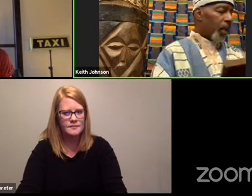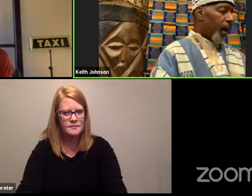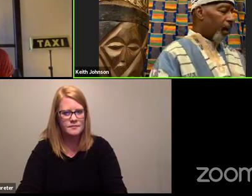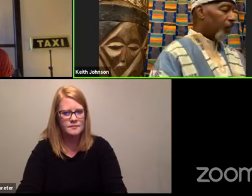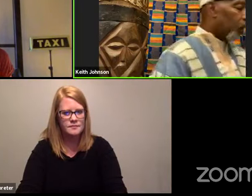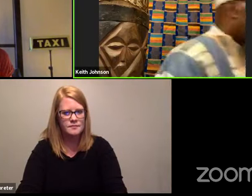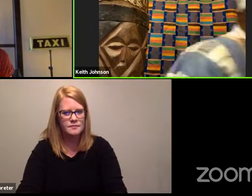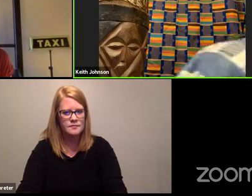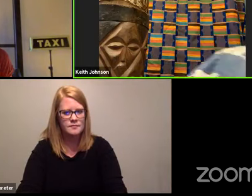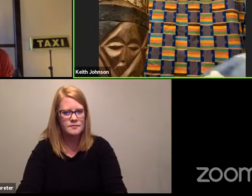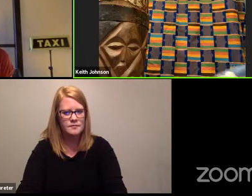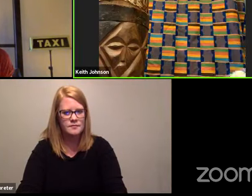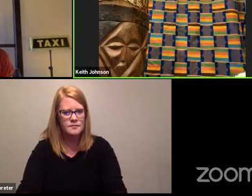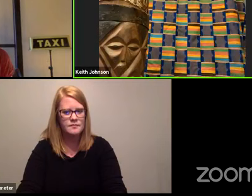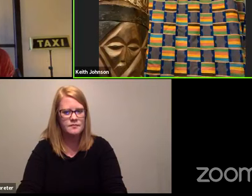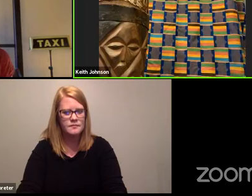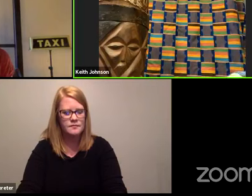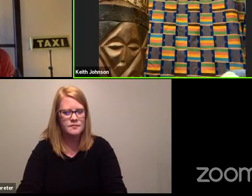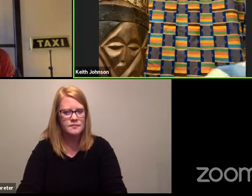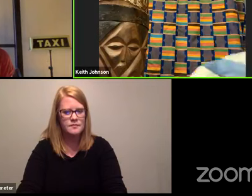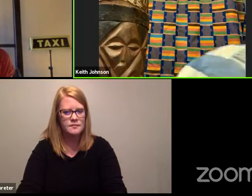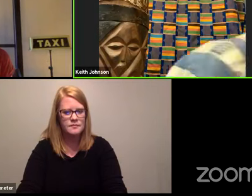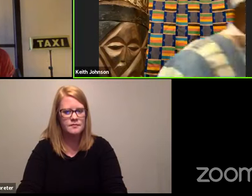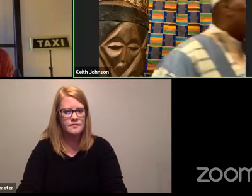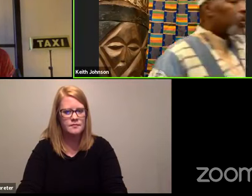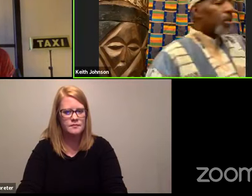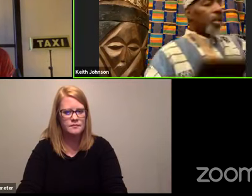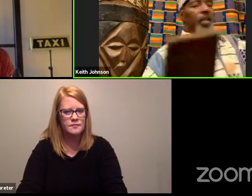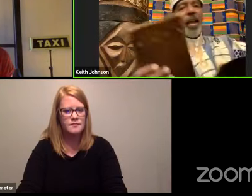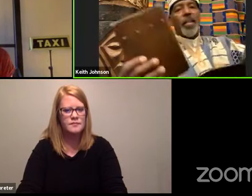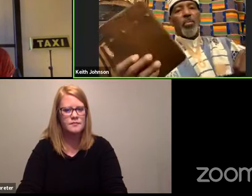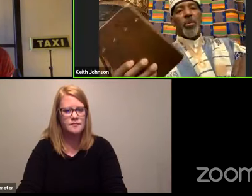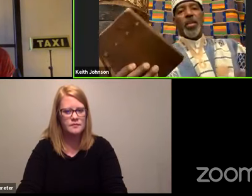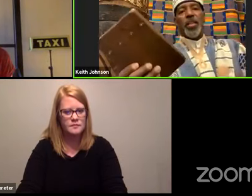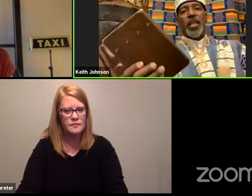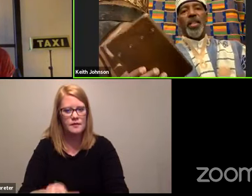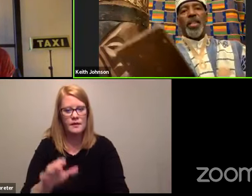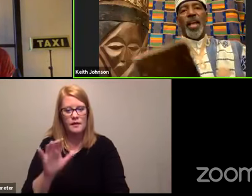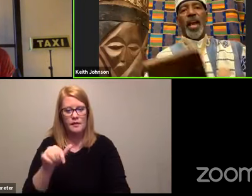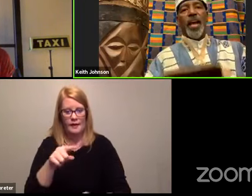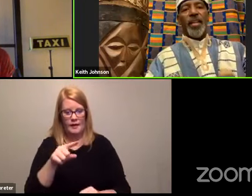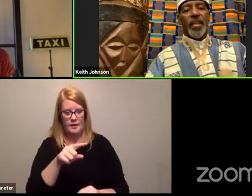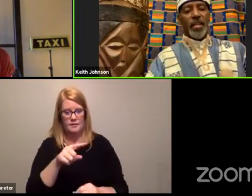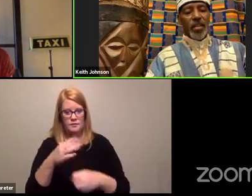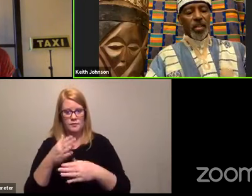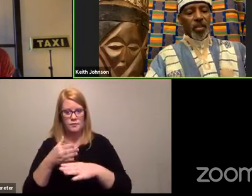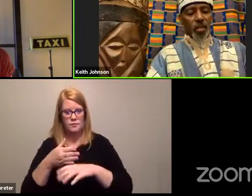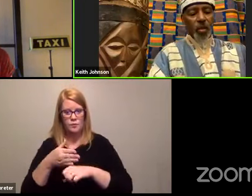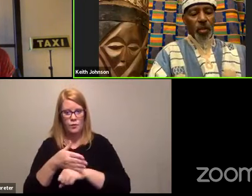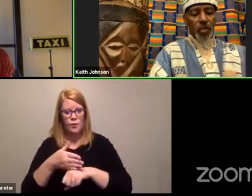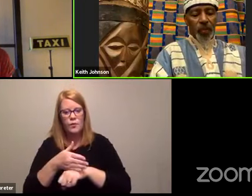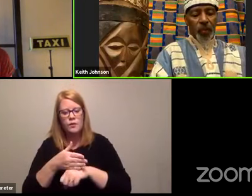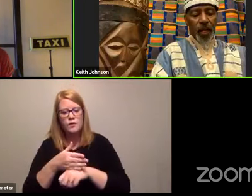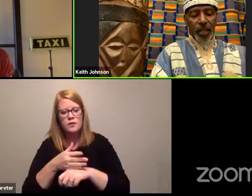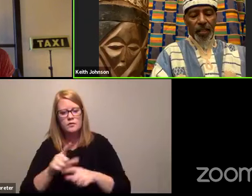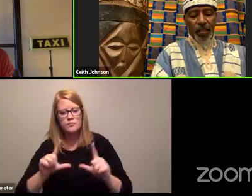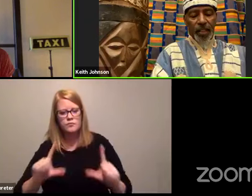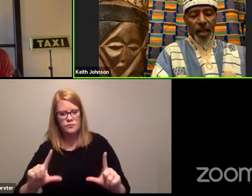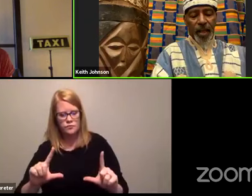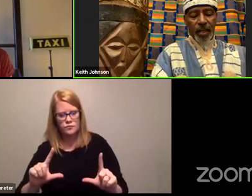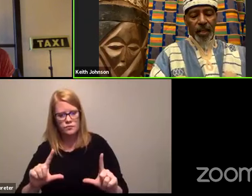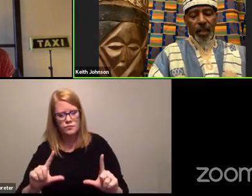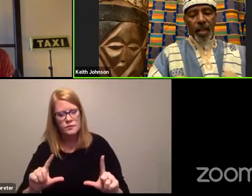Now they have a gourd that is used that puts it inside. So when you play